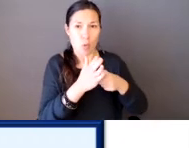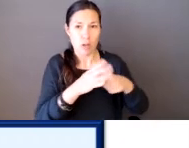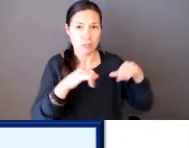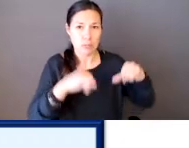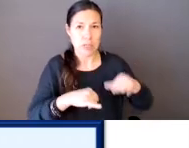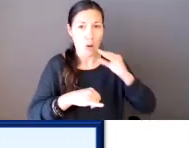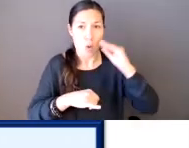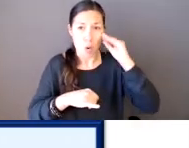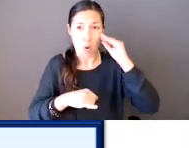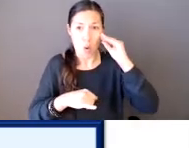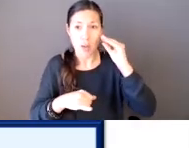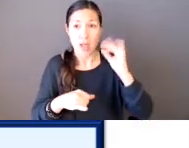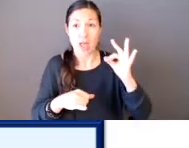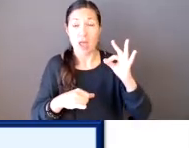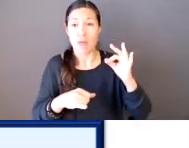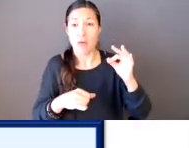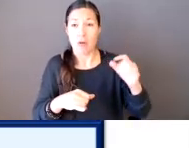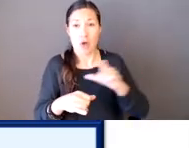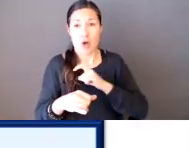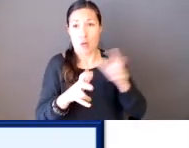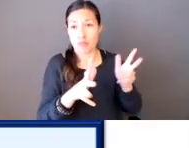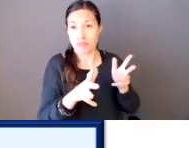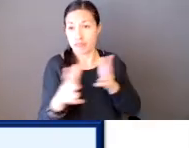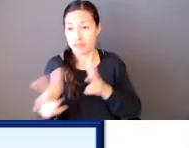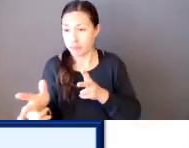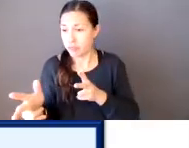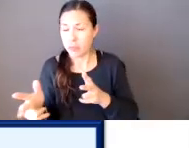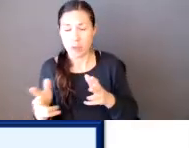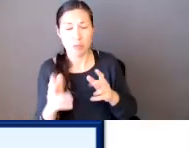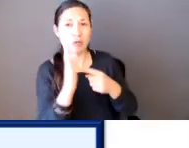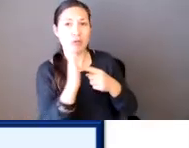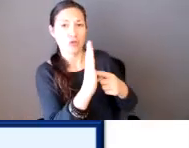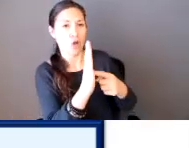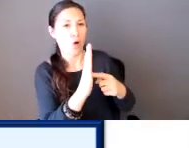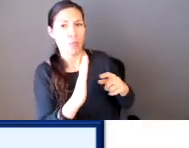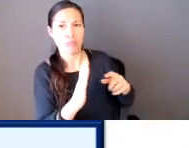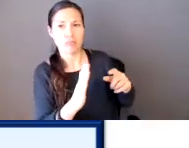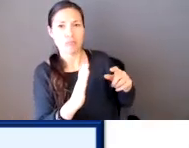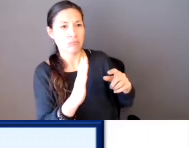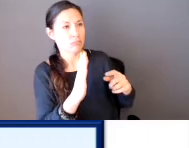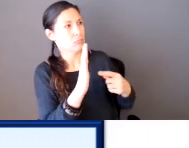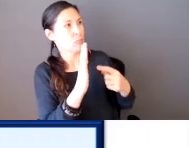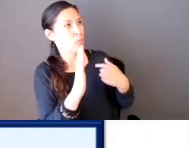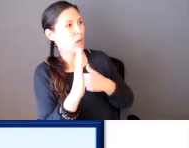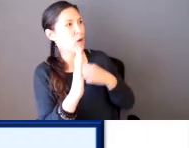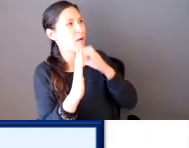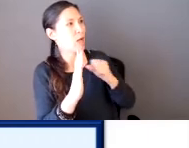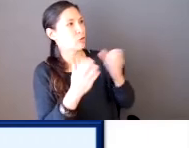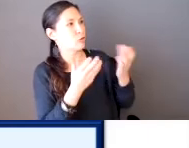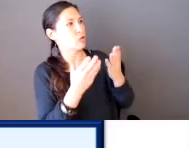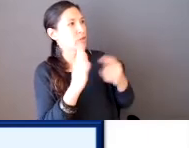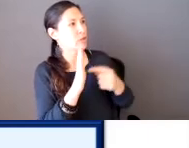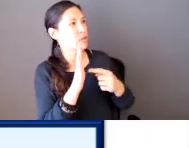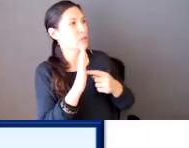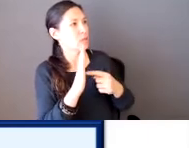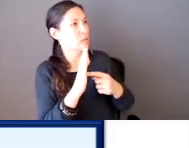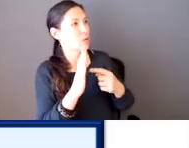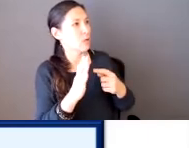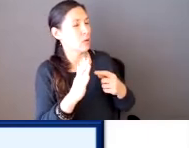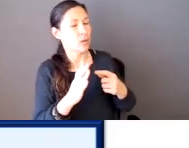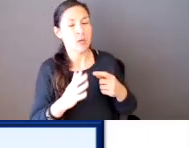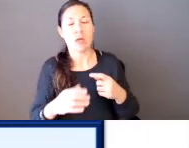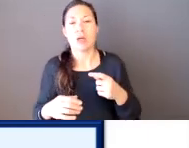protective services and we're supposed to be out doing things. The program did not shut down. Taryn and